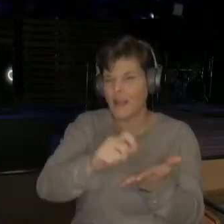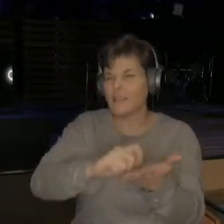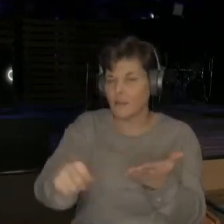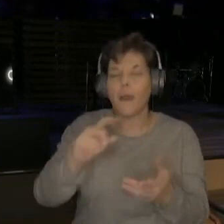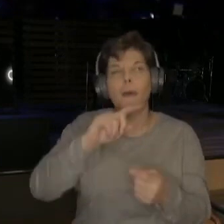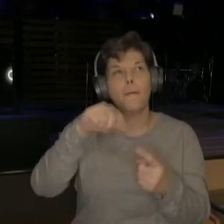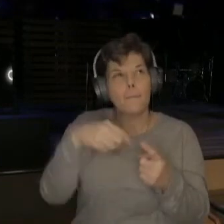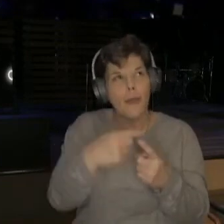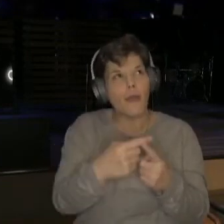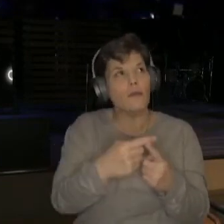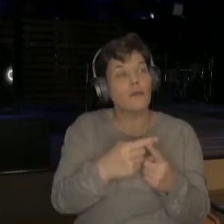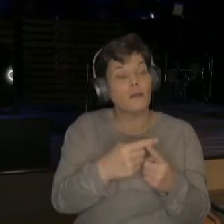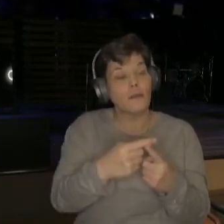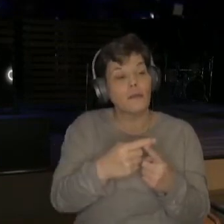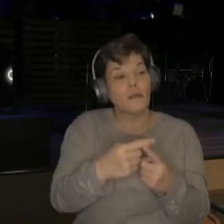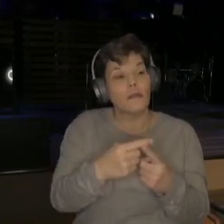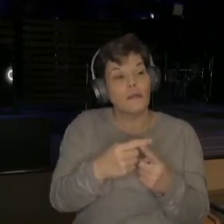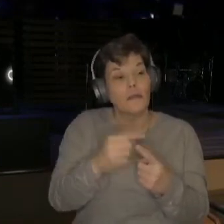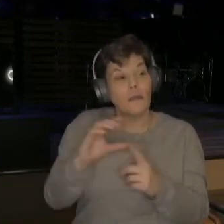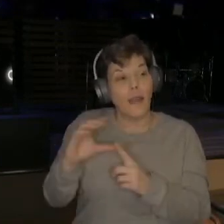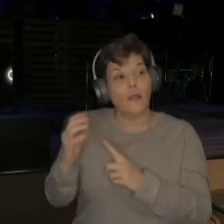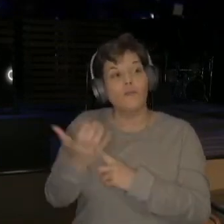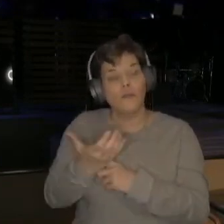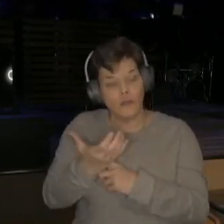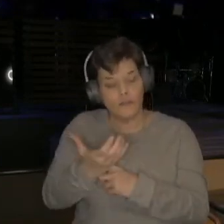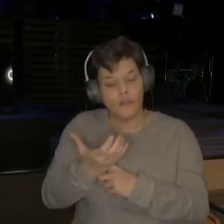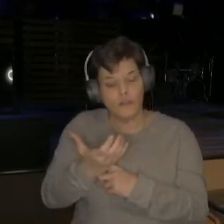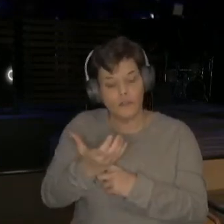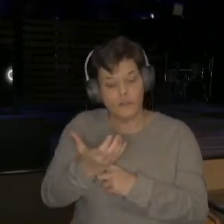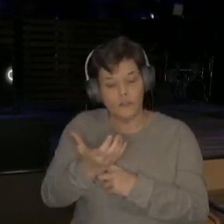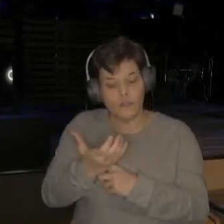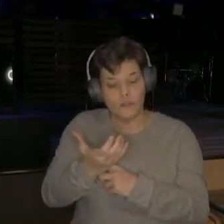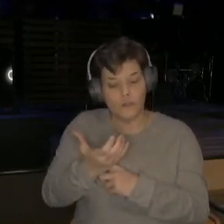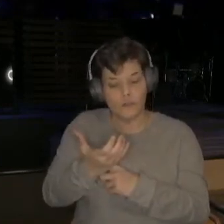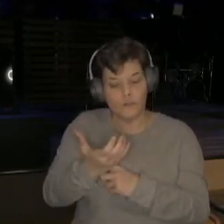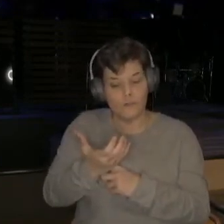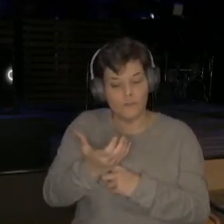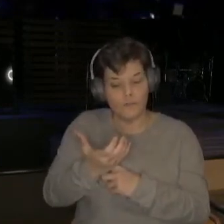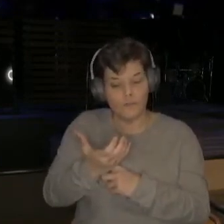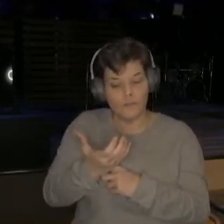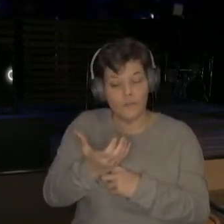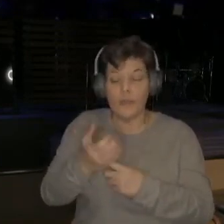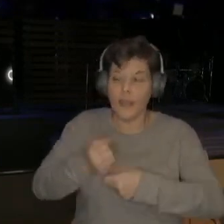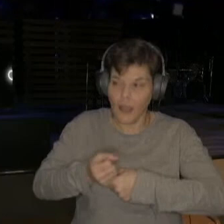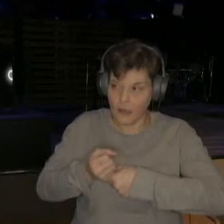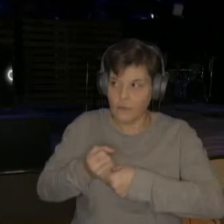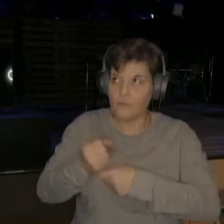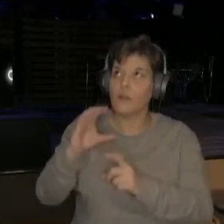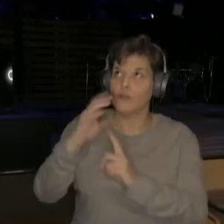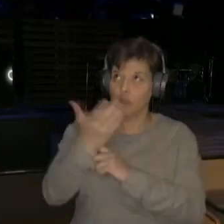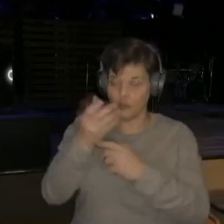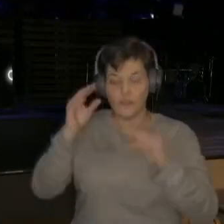look, act, and perform, it is difficult not to project that onto God.